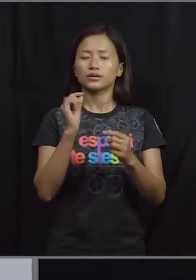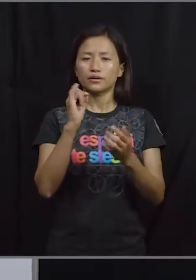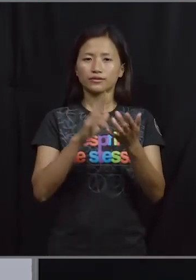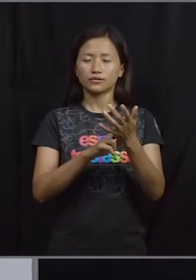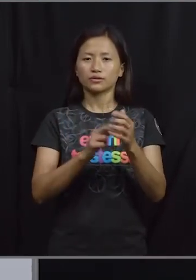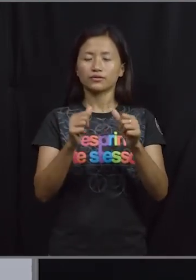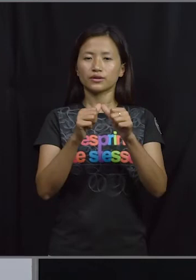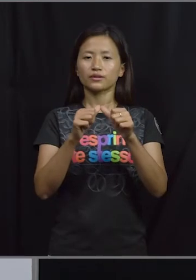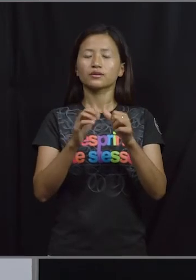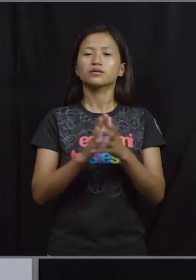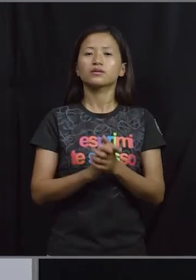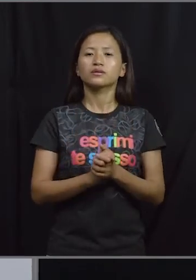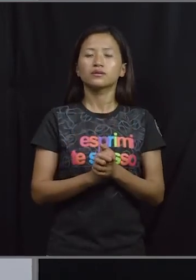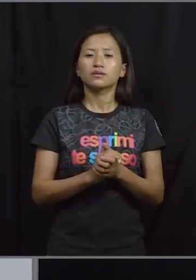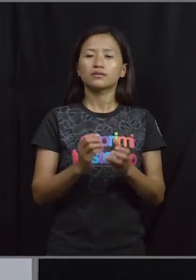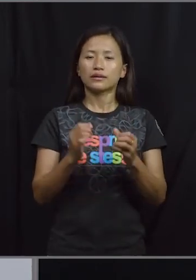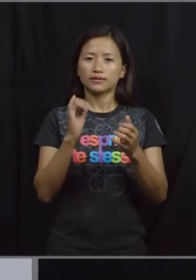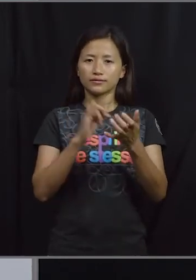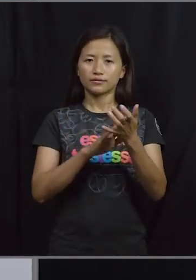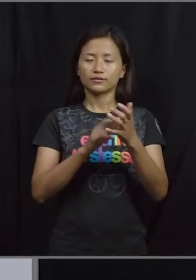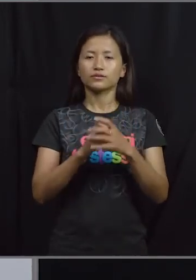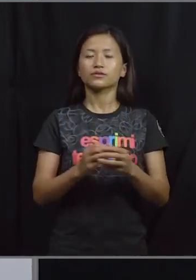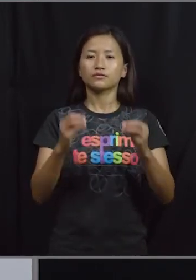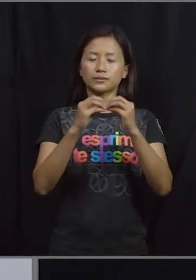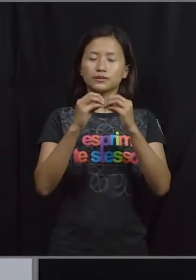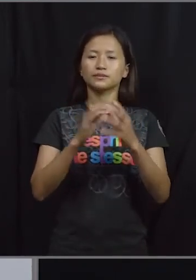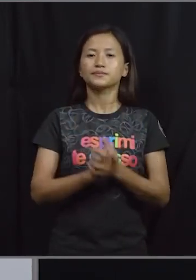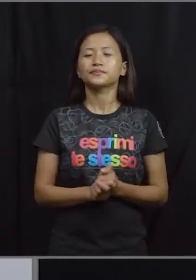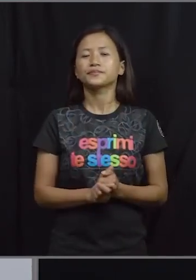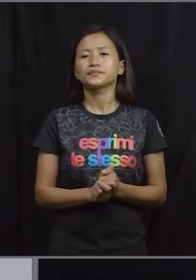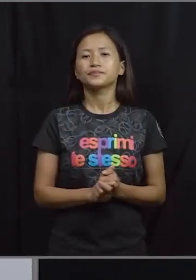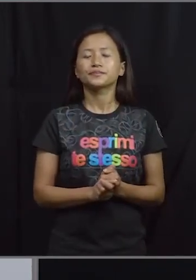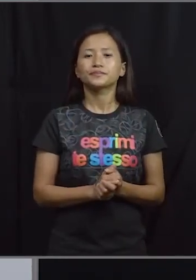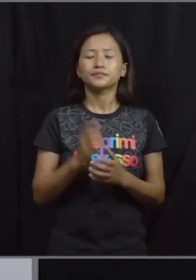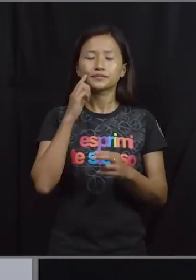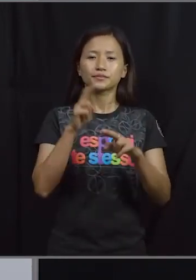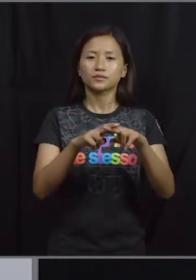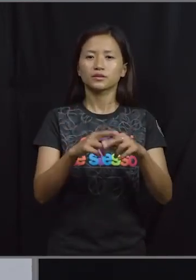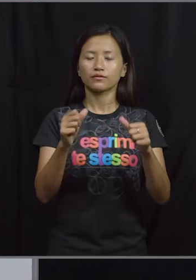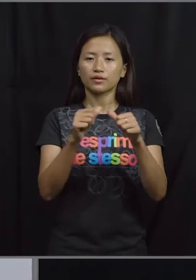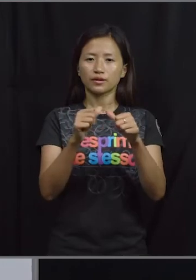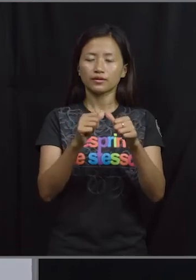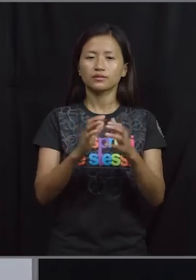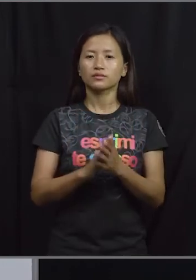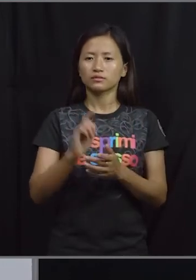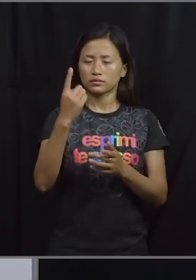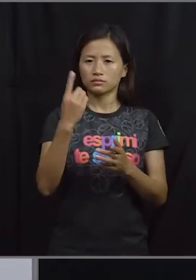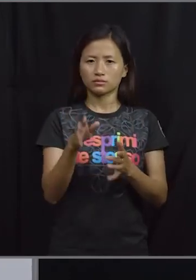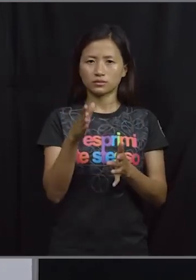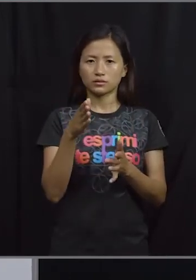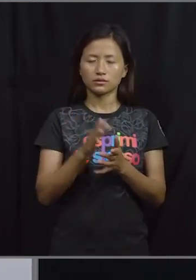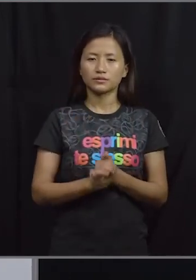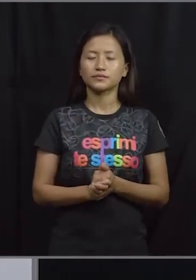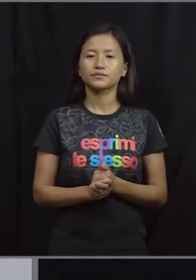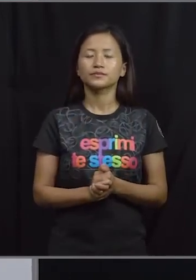A, and A is said to be the inverse of B, right? Okay, if A is non-singular, then inverse